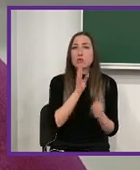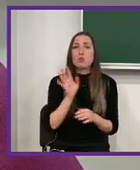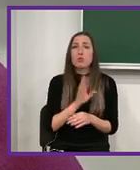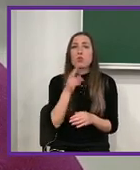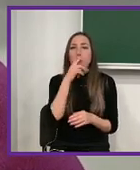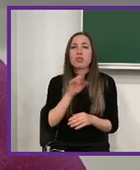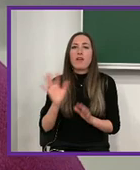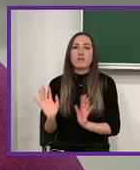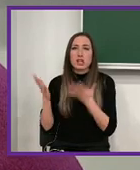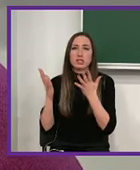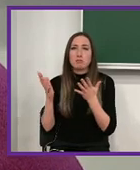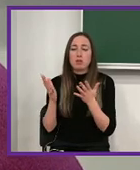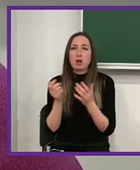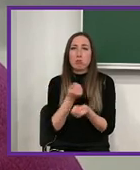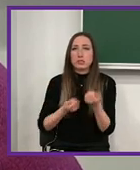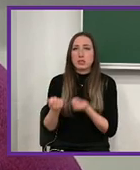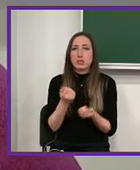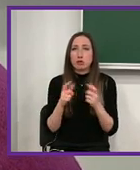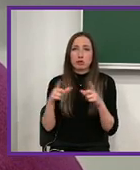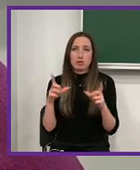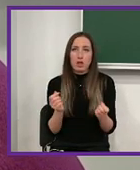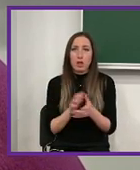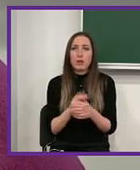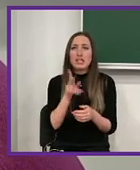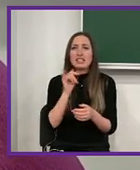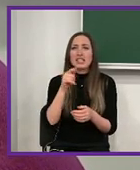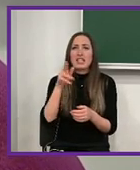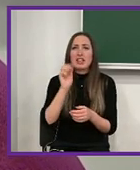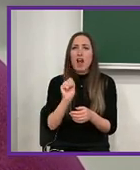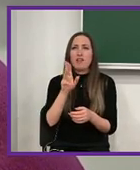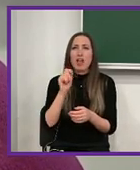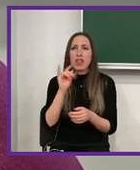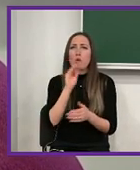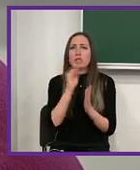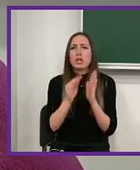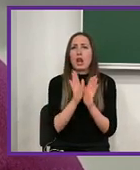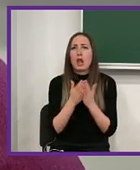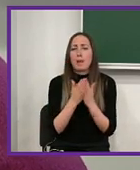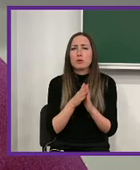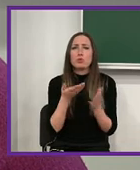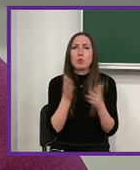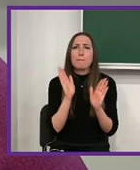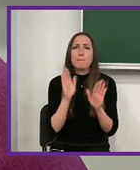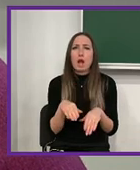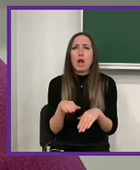Butter, who in her book about corporate idealists writes about one of the very